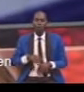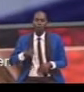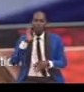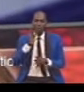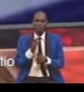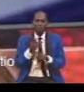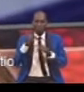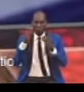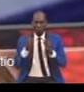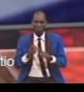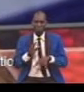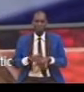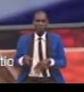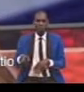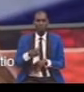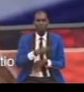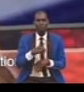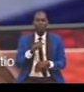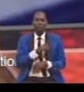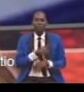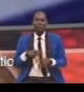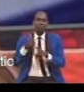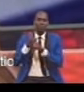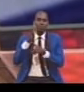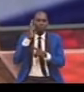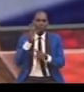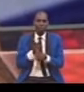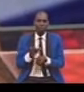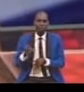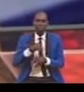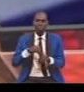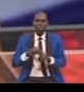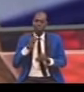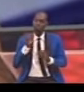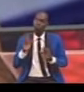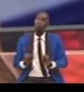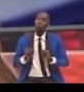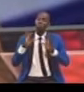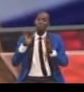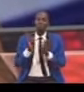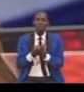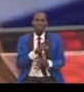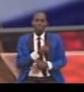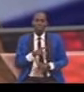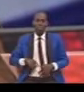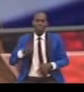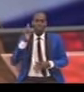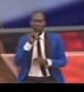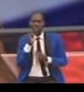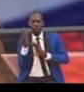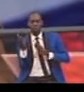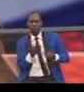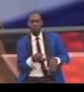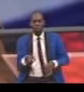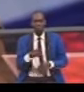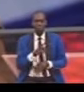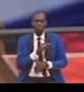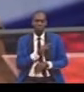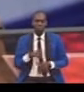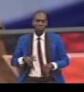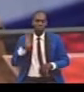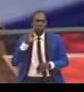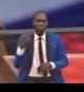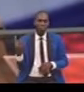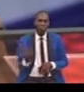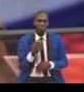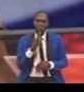on them, that the Lord Himself will keep them in consecration, that the Lord will not leave them alone, that the Lord will forever be with